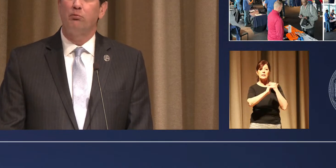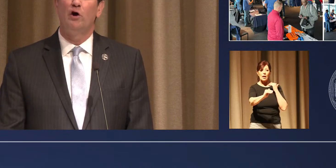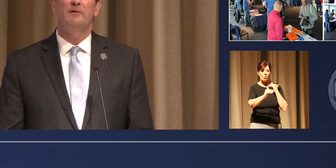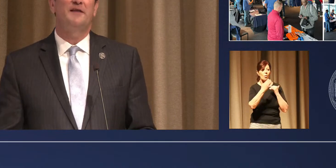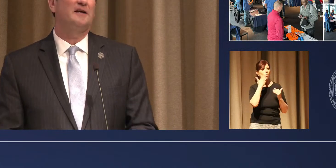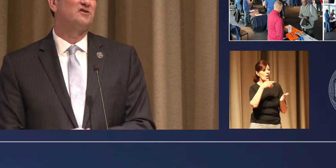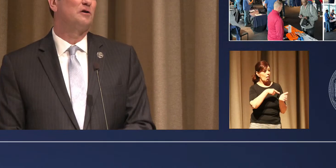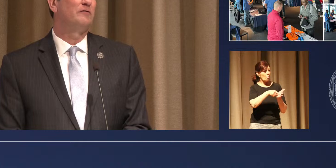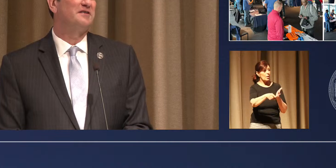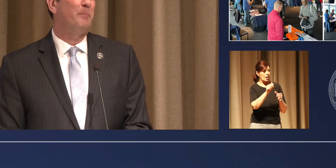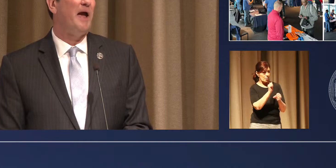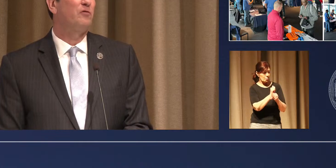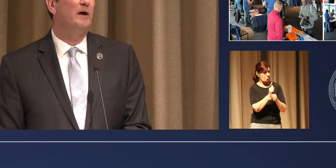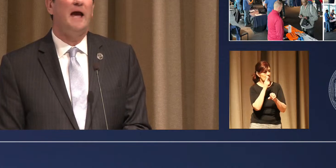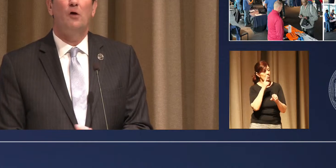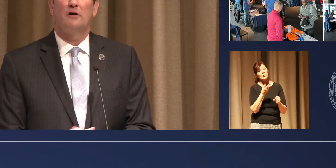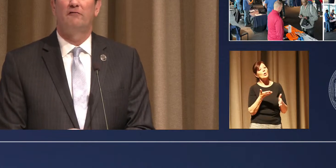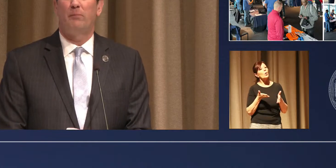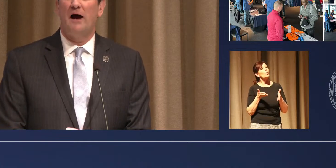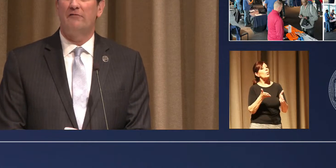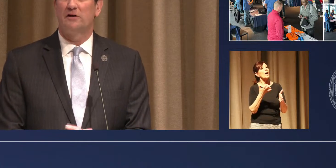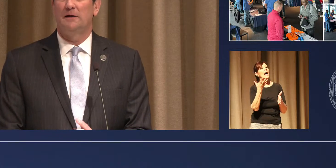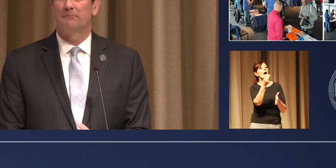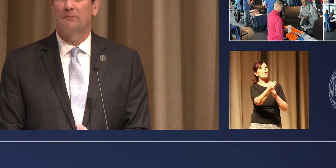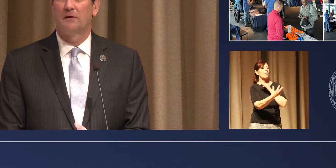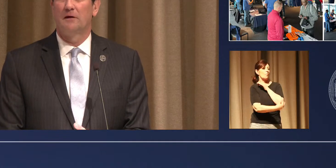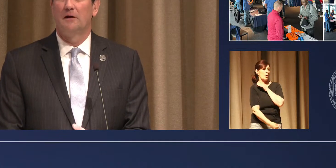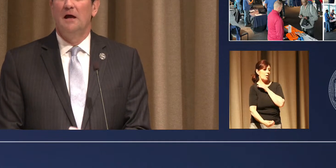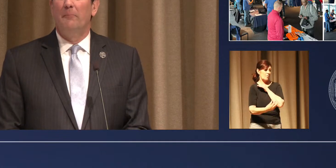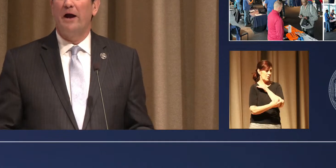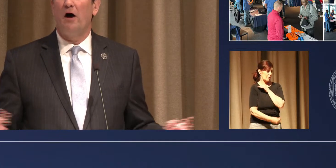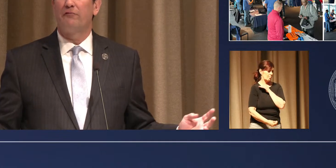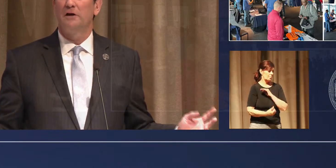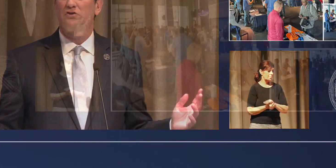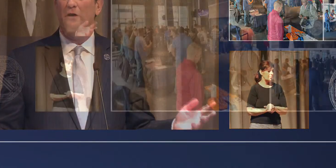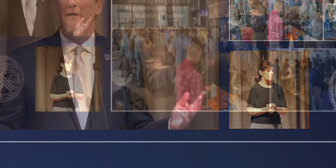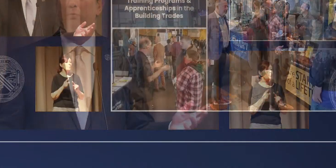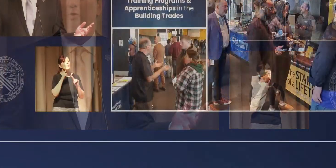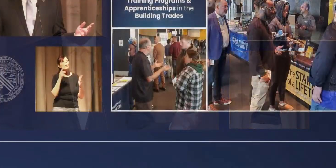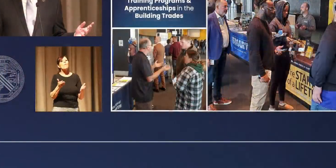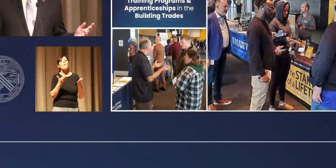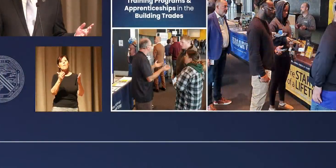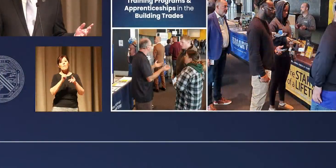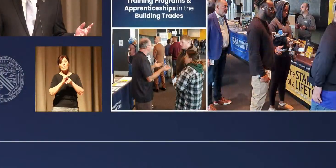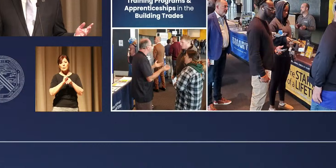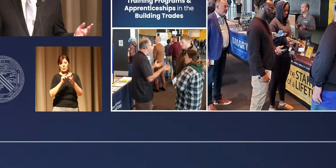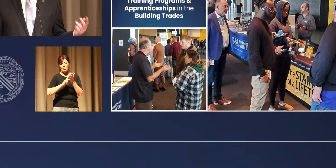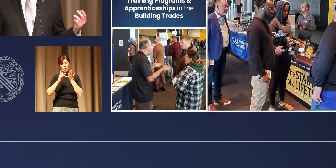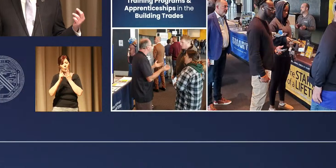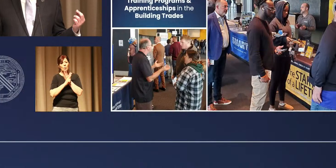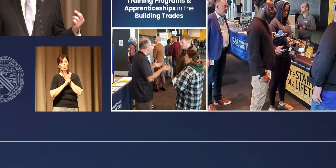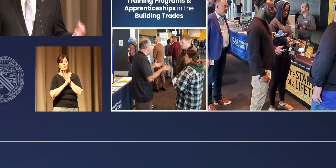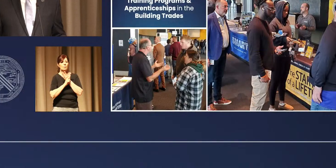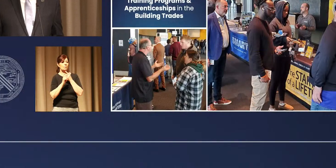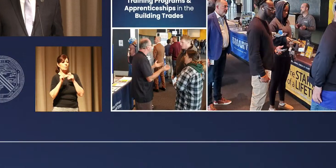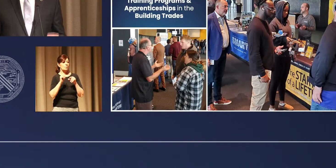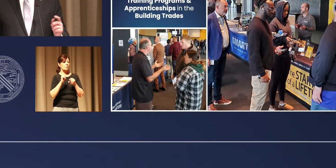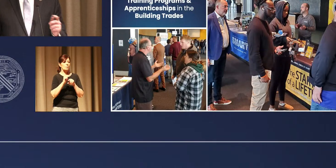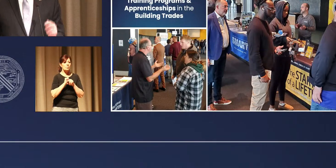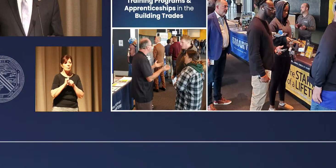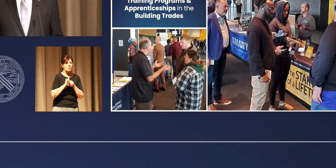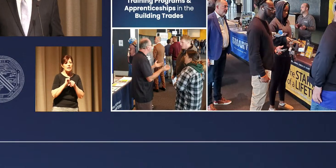well-paying employment that can serve as a pathway out of poverty. By offering training programs and apprenticeships in the building